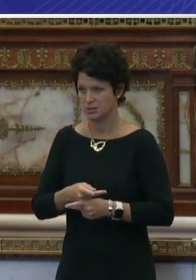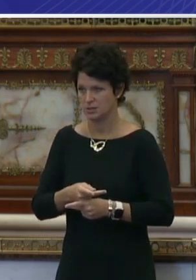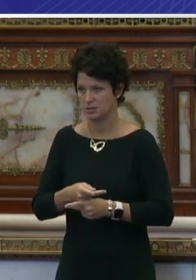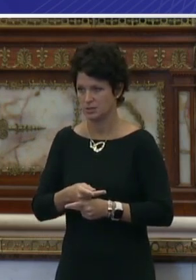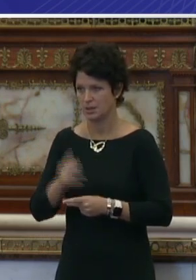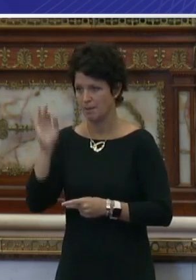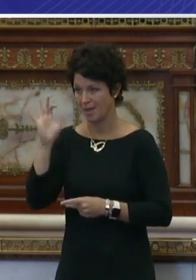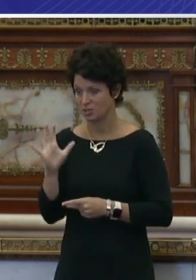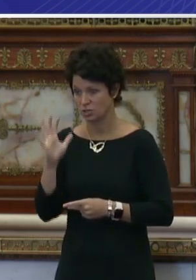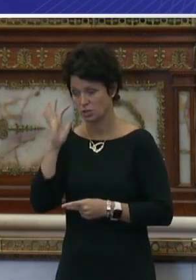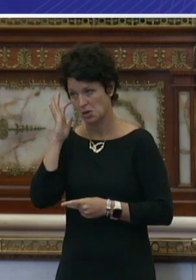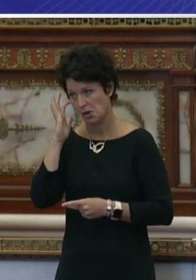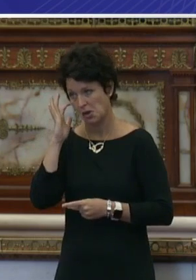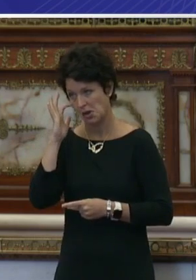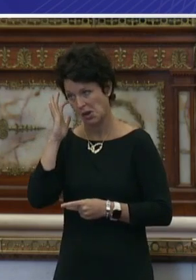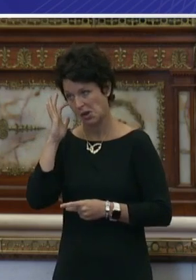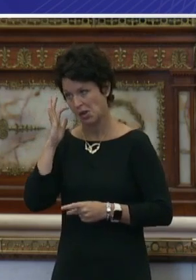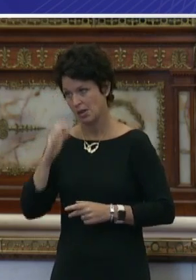Pastor?